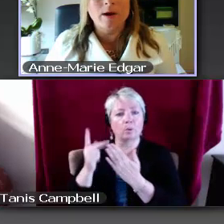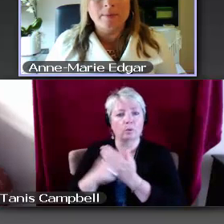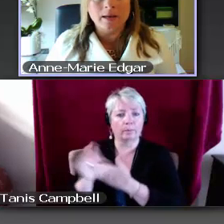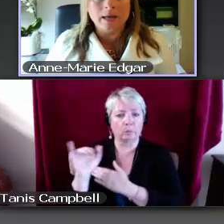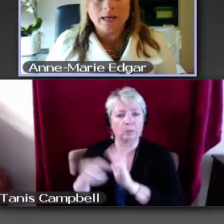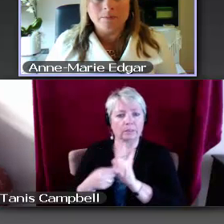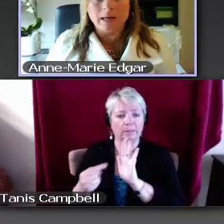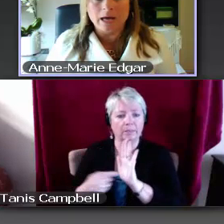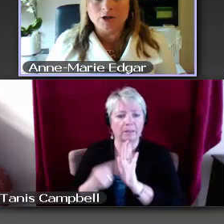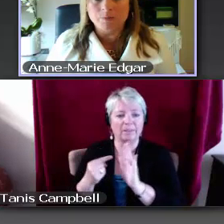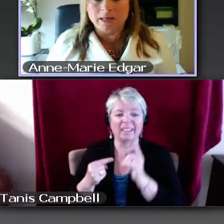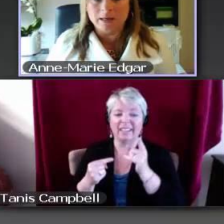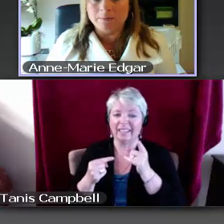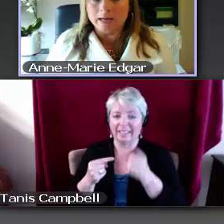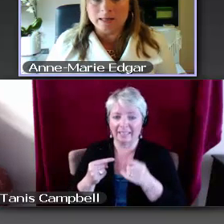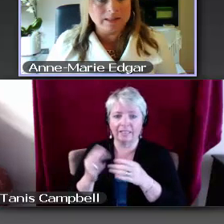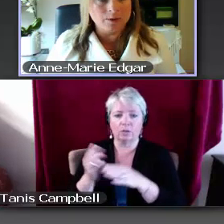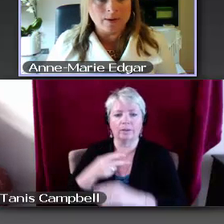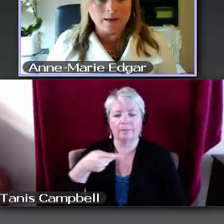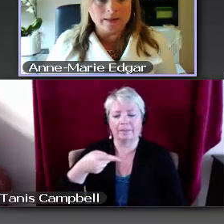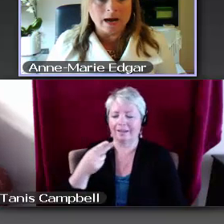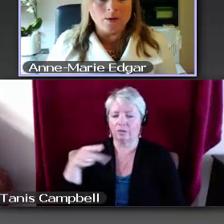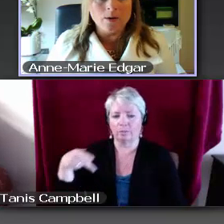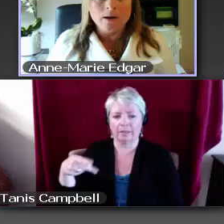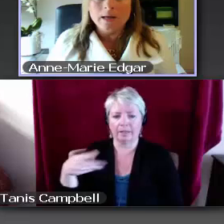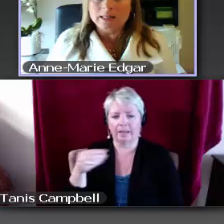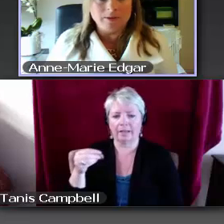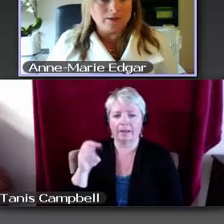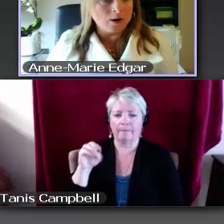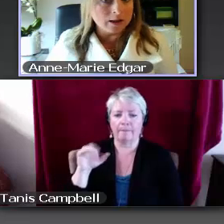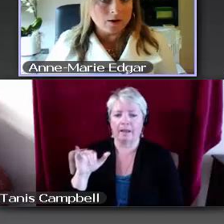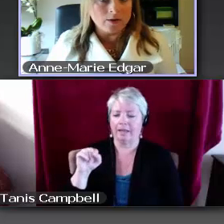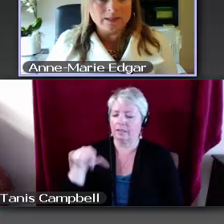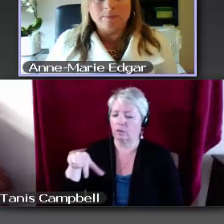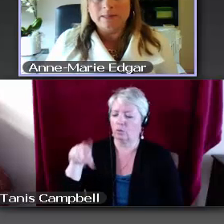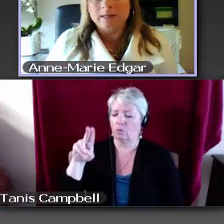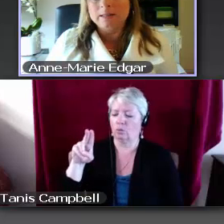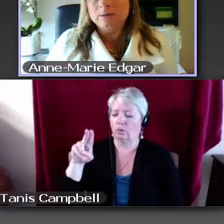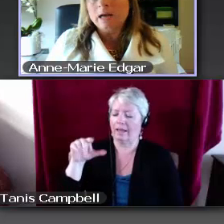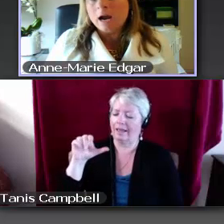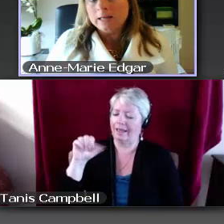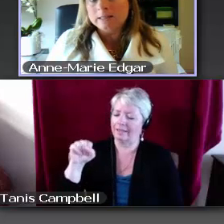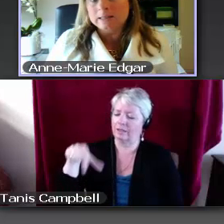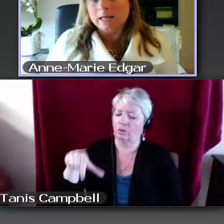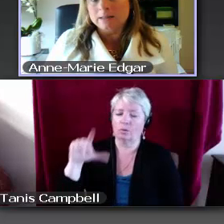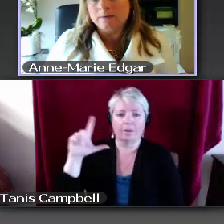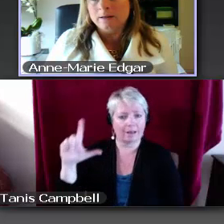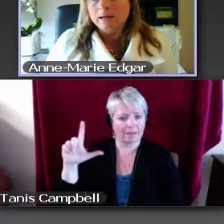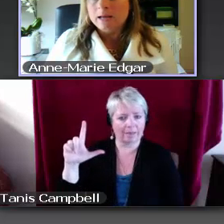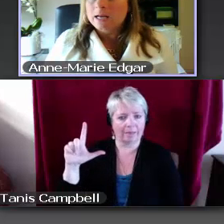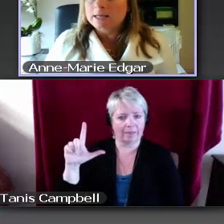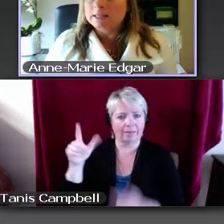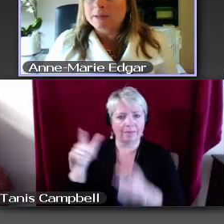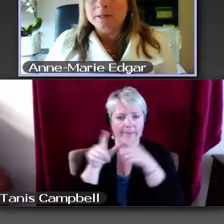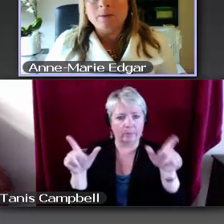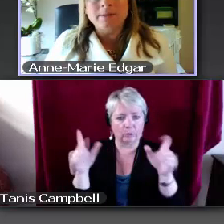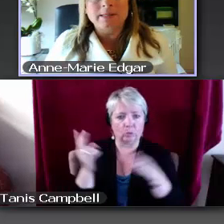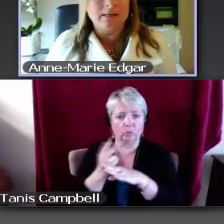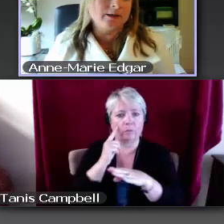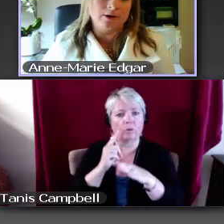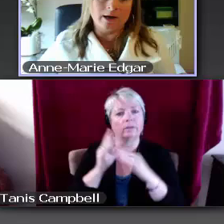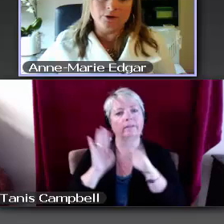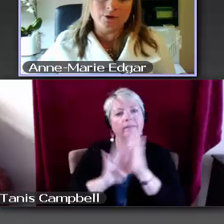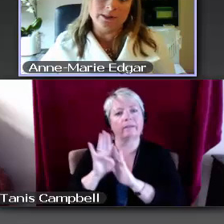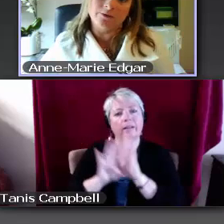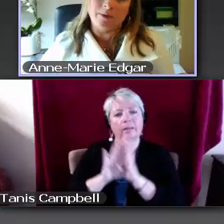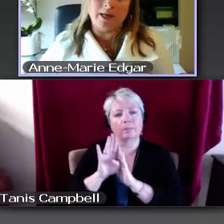completely programming in PHP and MySQL now. He's building all these websites, so he's highly successful. He's building